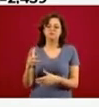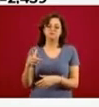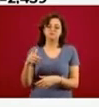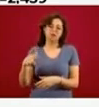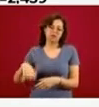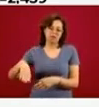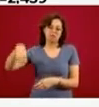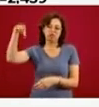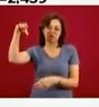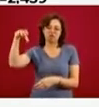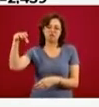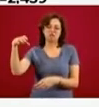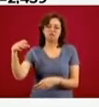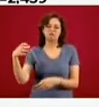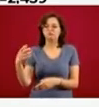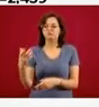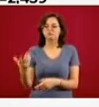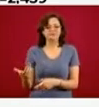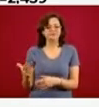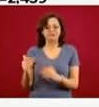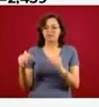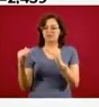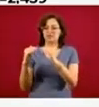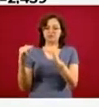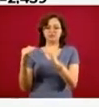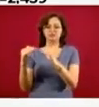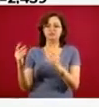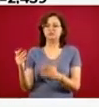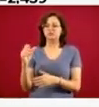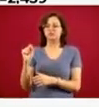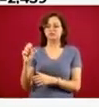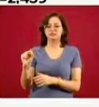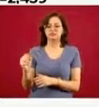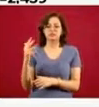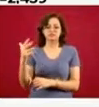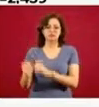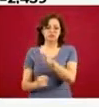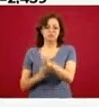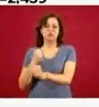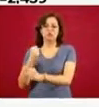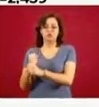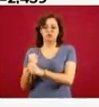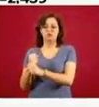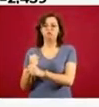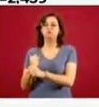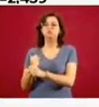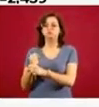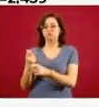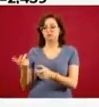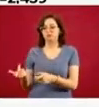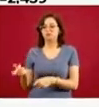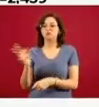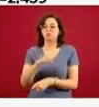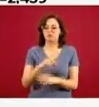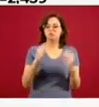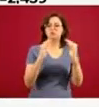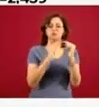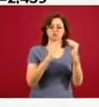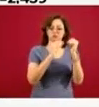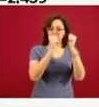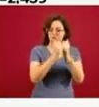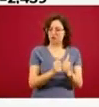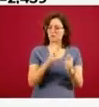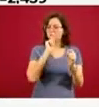and we can see a noticeable increase in the relation inpatient